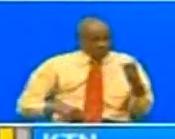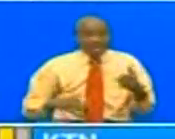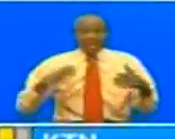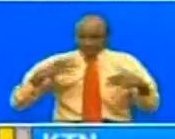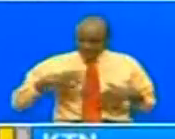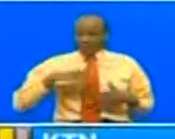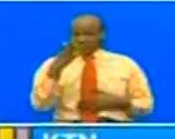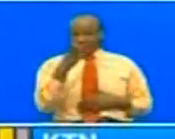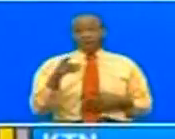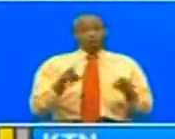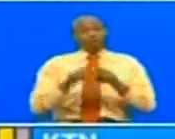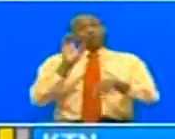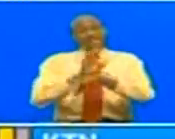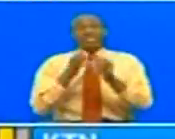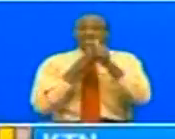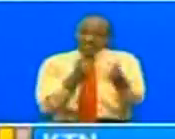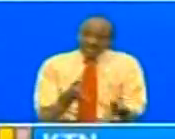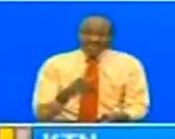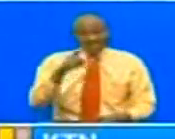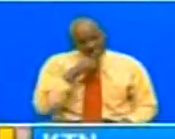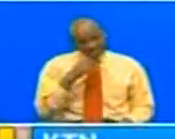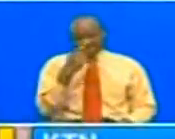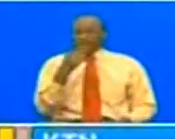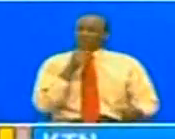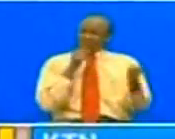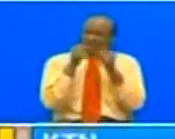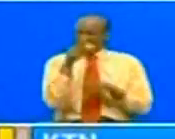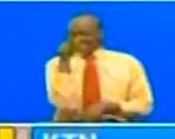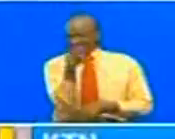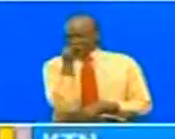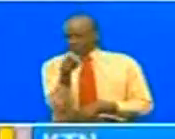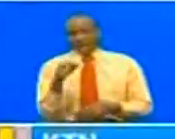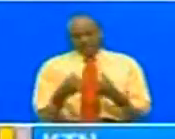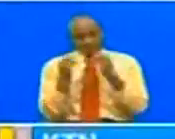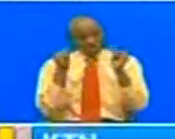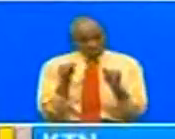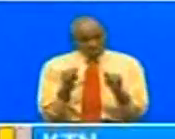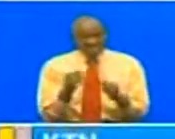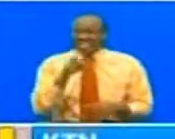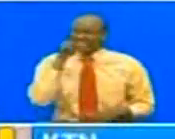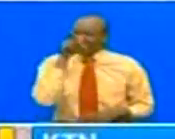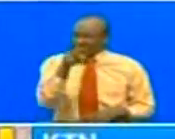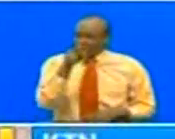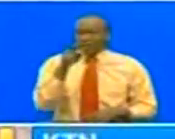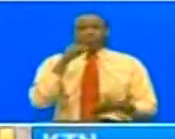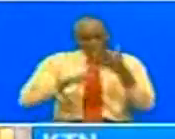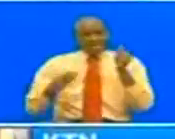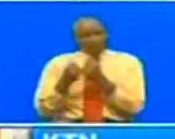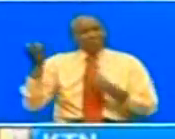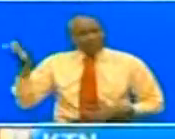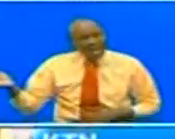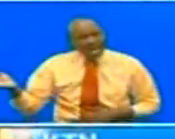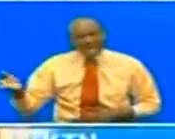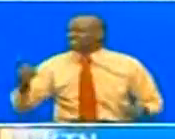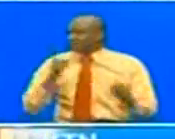on the ground, including church leaders, tell us that the violence that is reported on the news is nothing compared to what actually